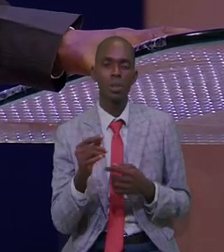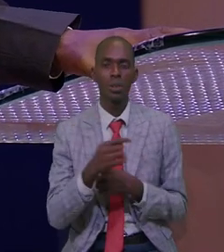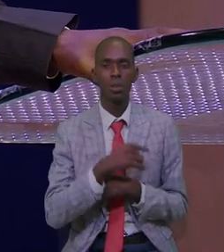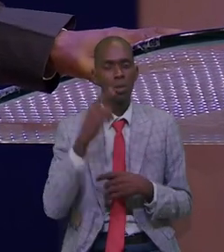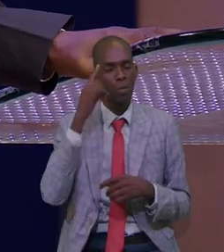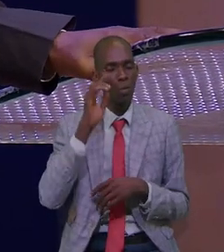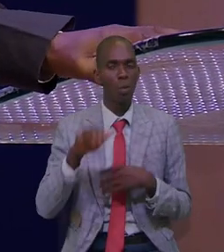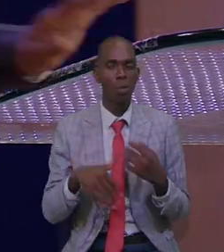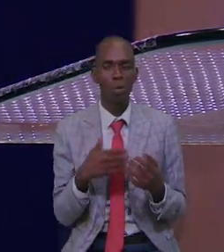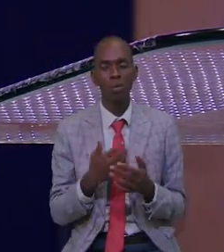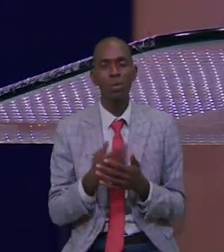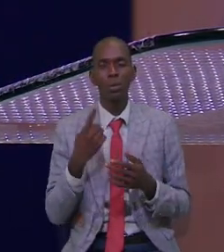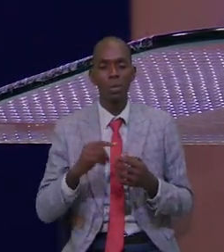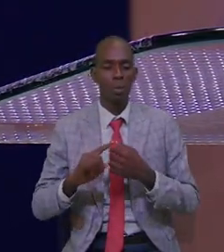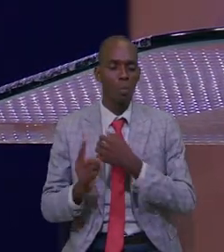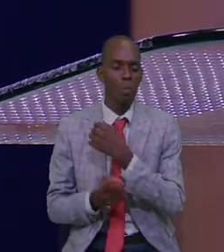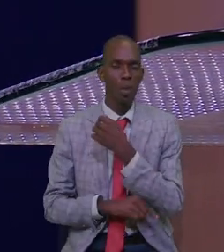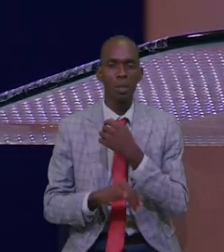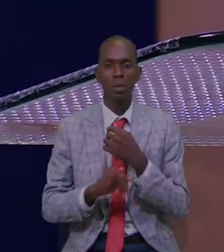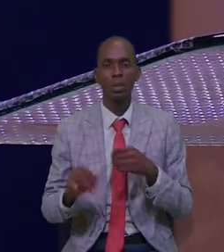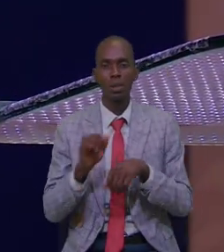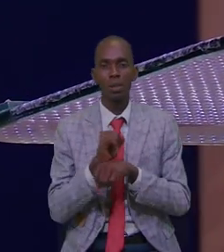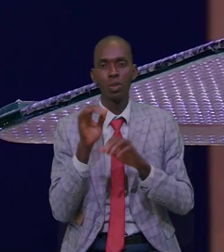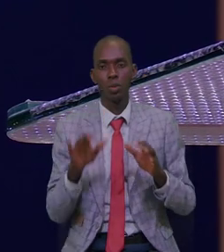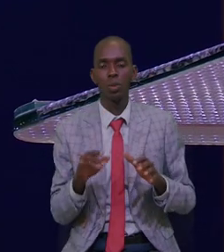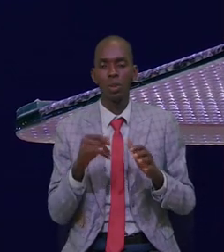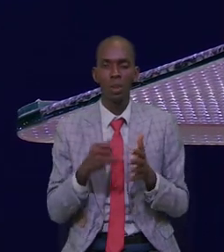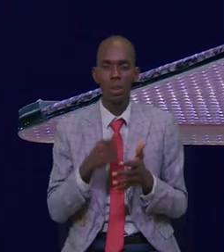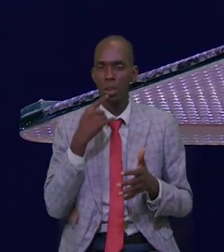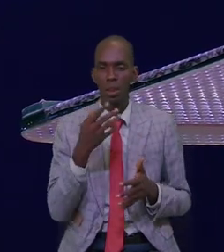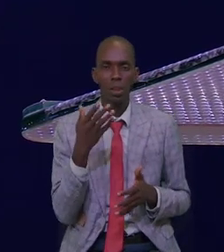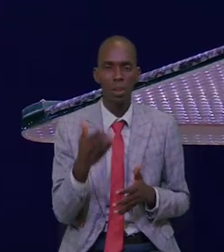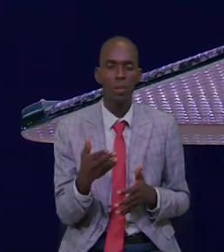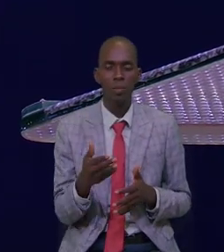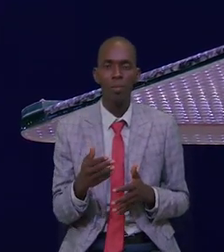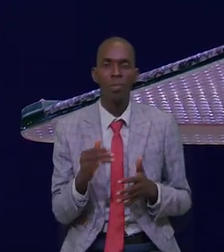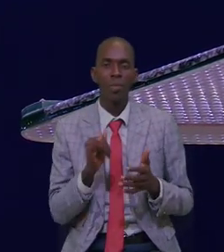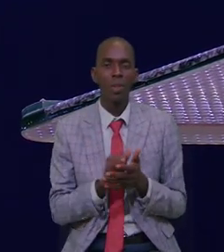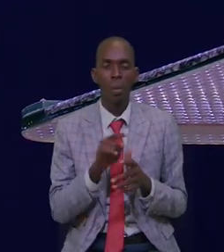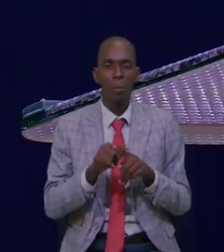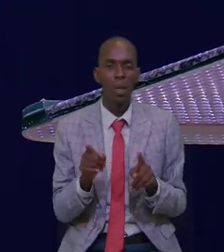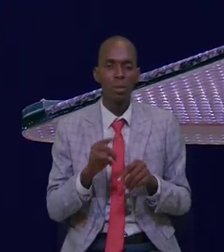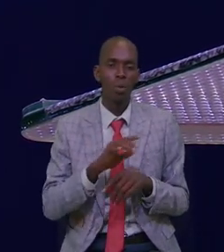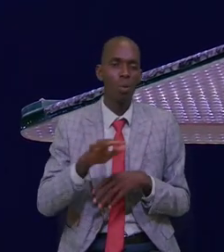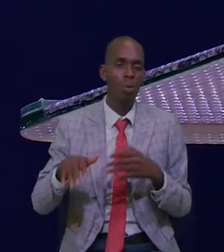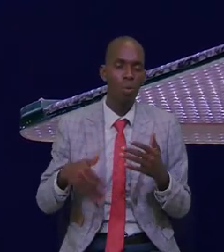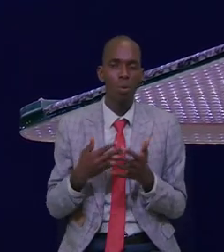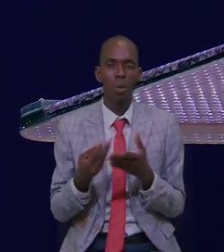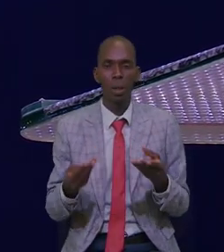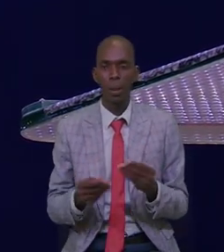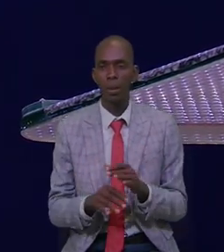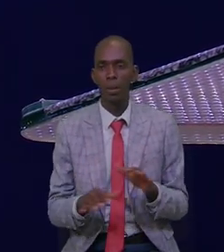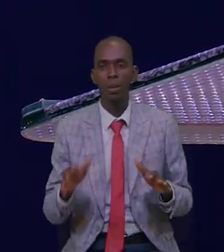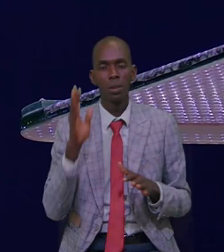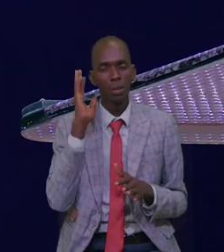the smashing stone. It says, but the whole land shall be